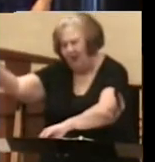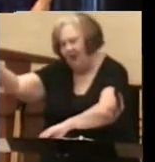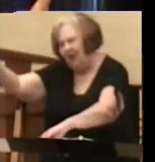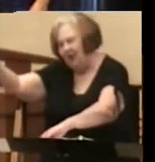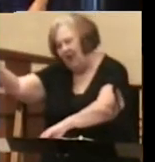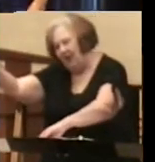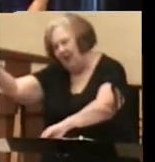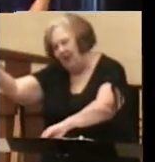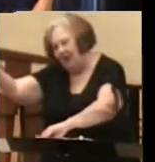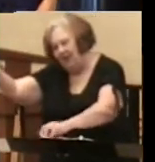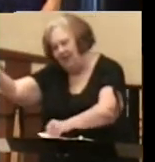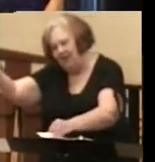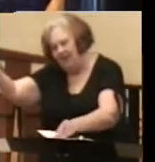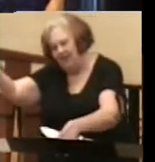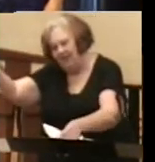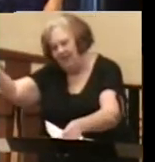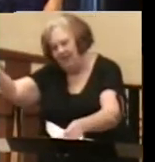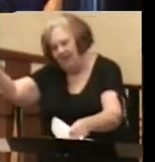yours.